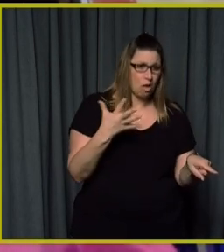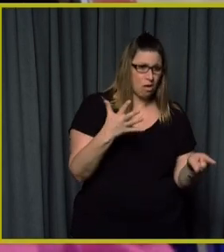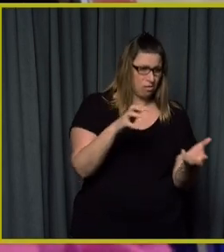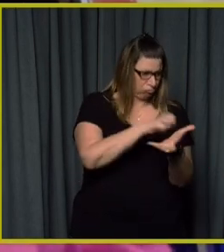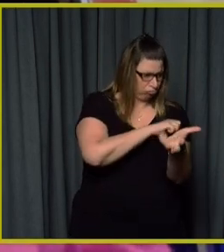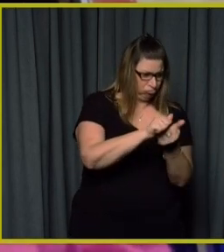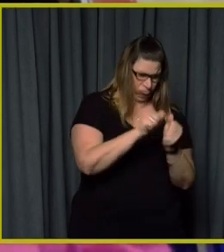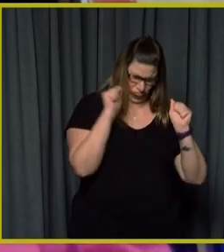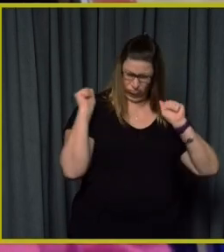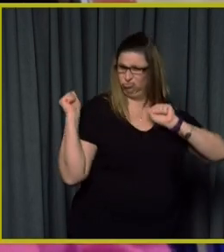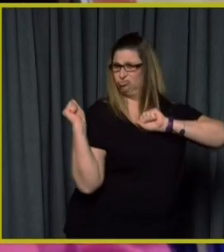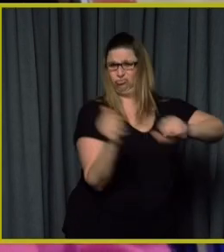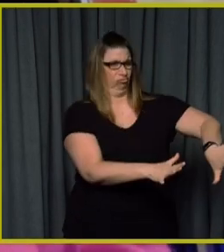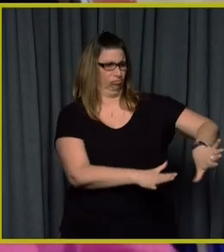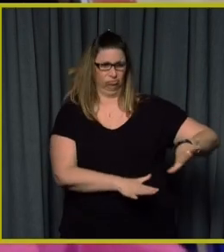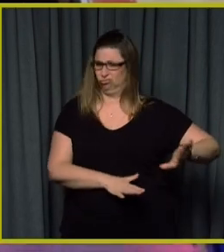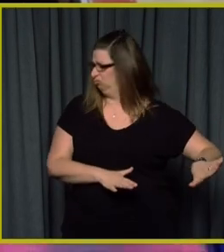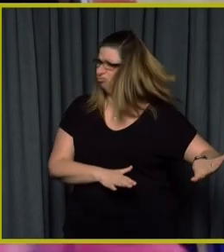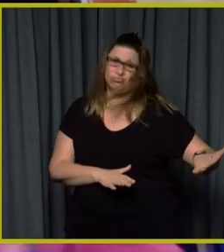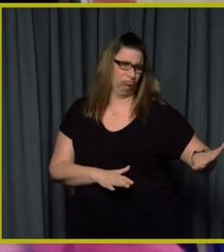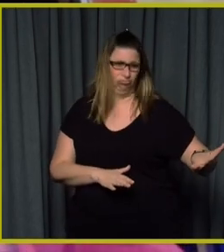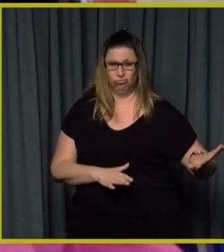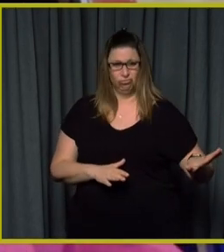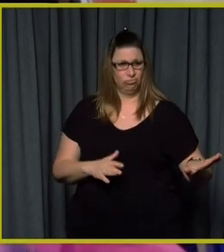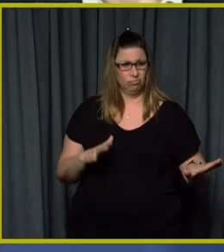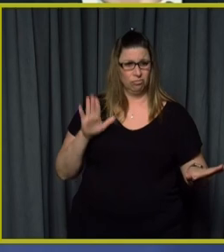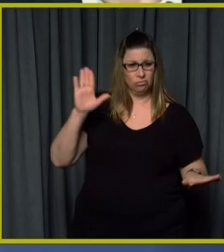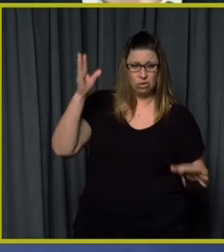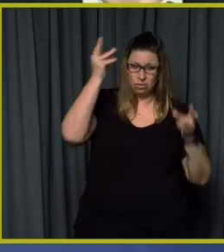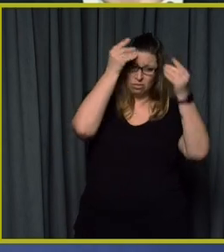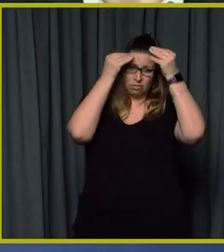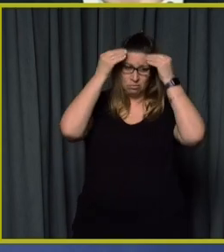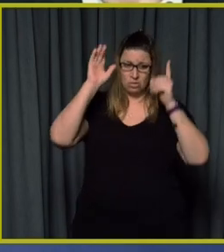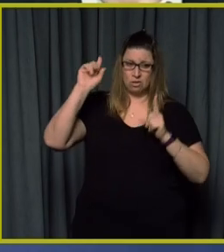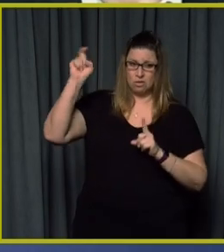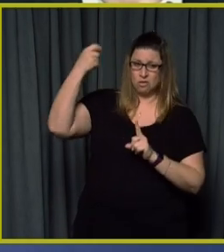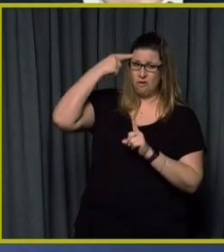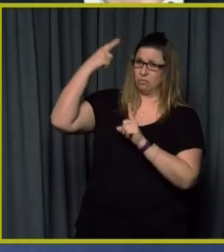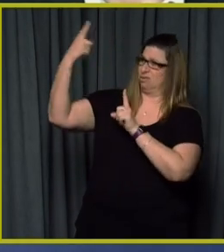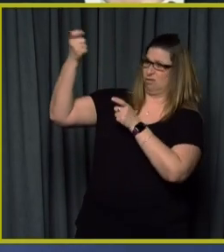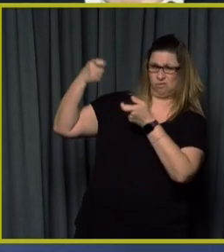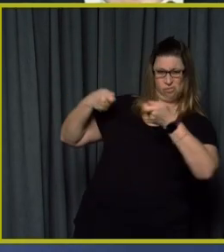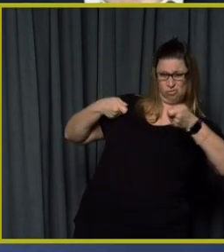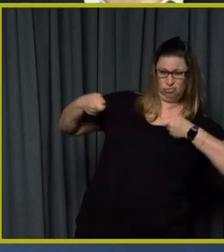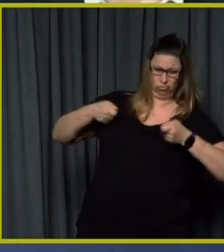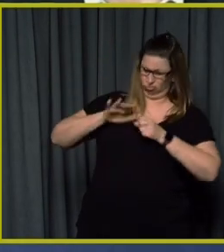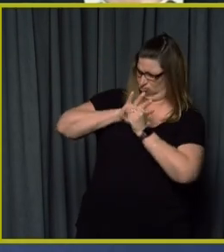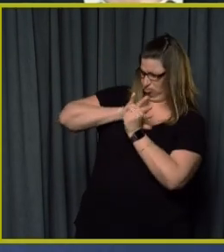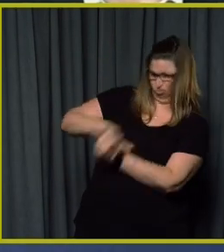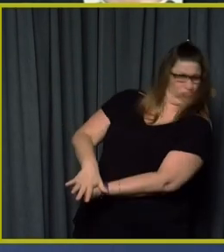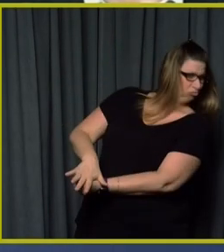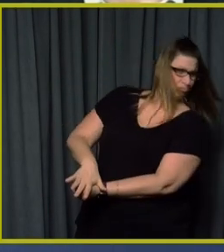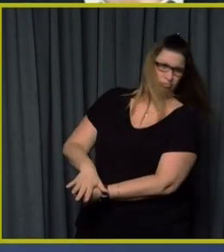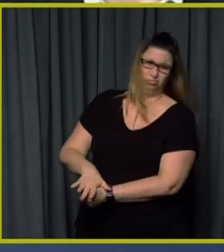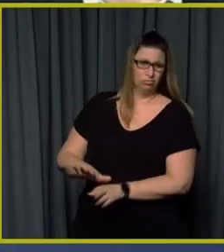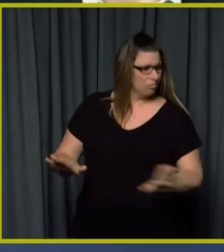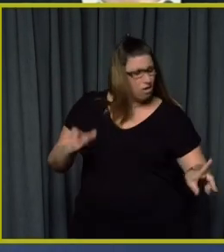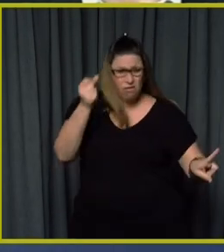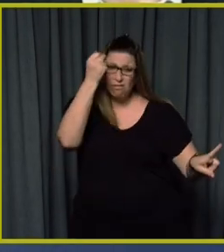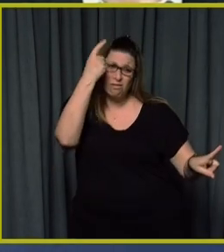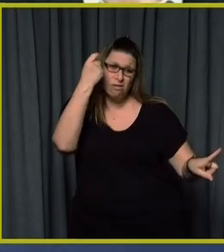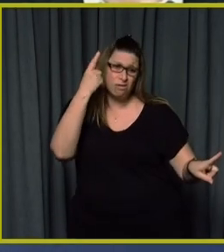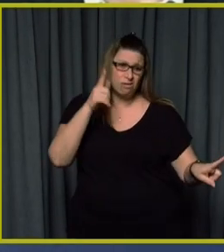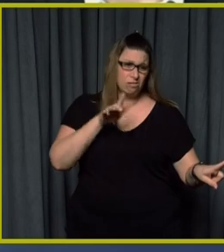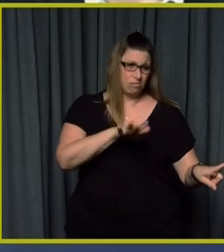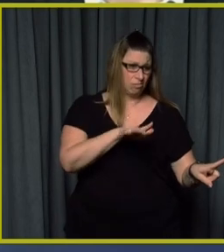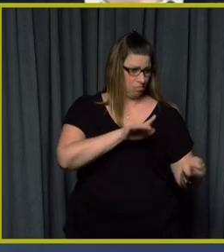don't typically like to think about our government as acting in that kind of way, but we are really facing a pandemic in which we